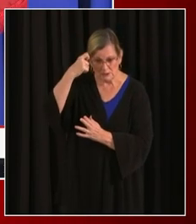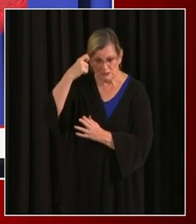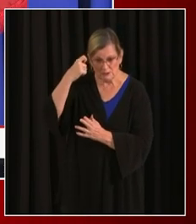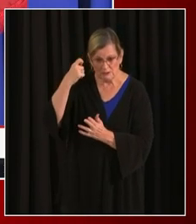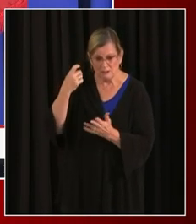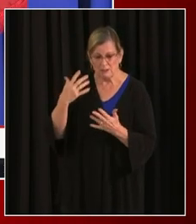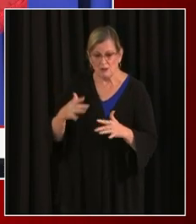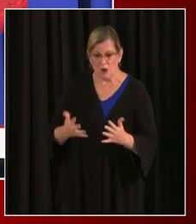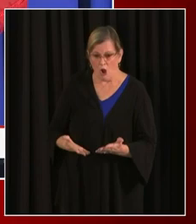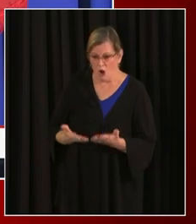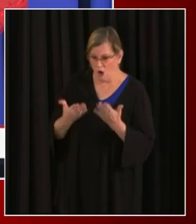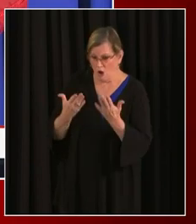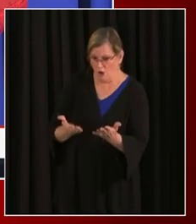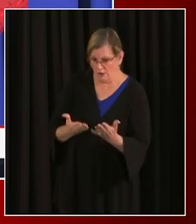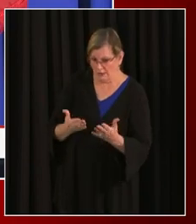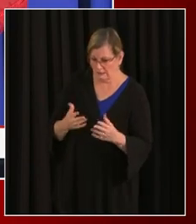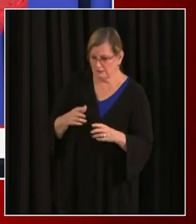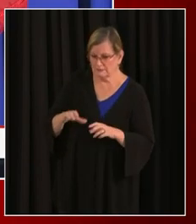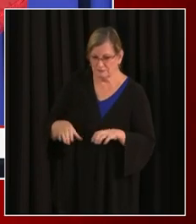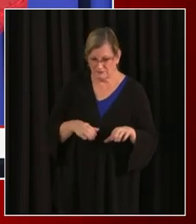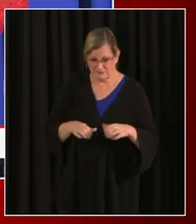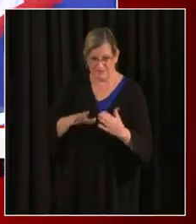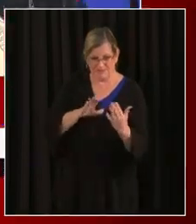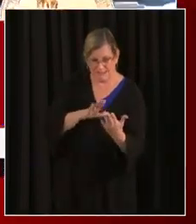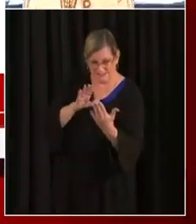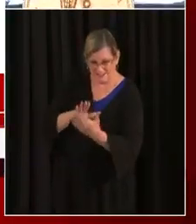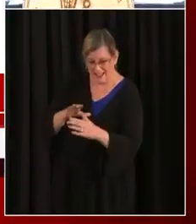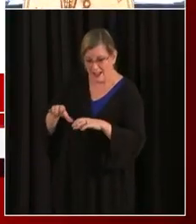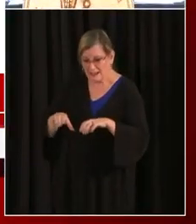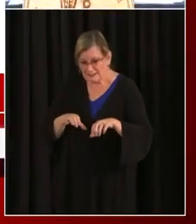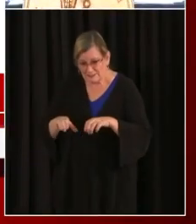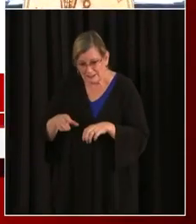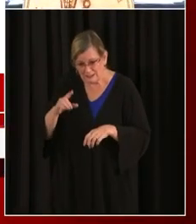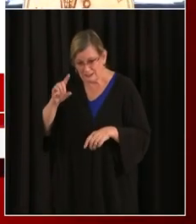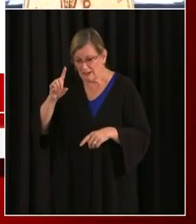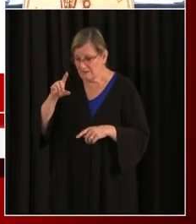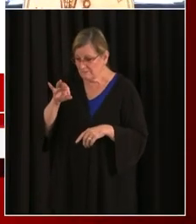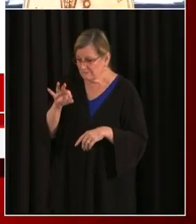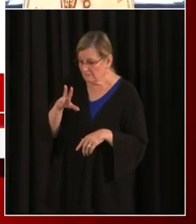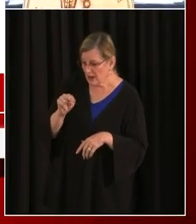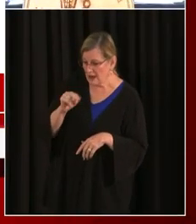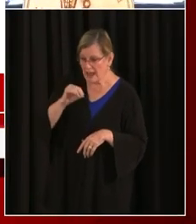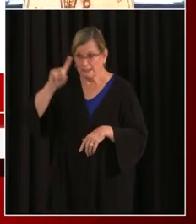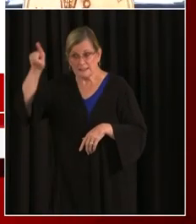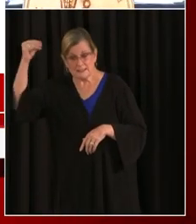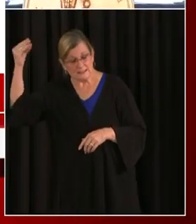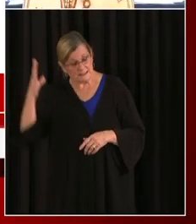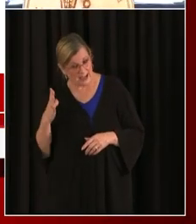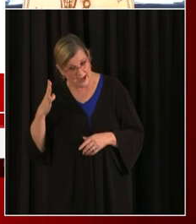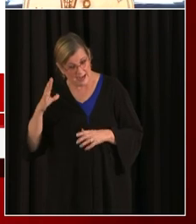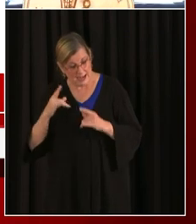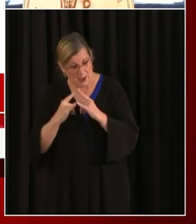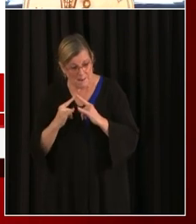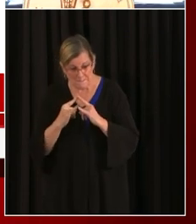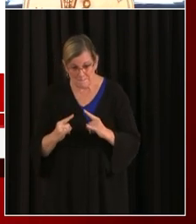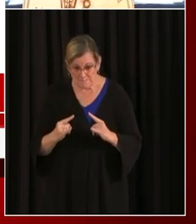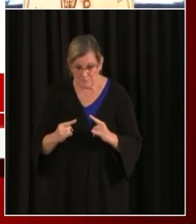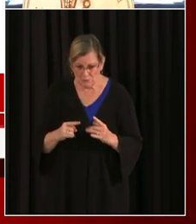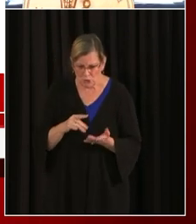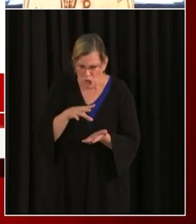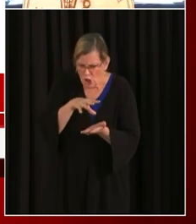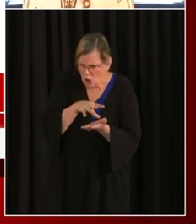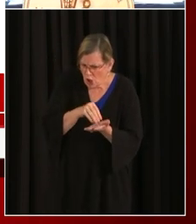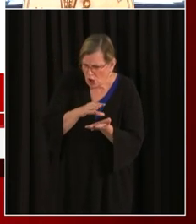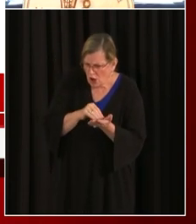offer in-person activities through fun and sun camps, as well as learning hubs. So we wanted to share a little bit